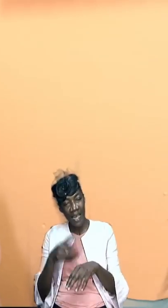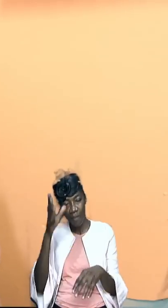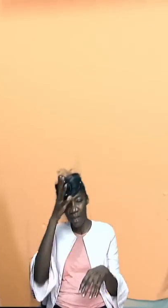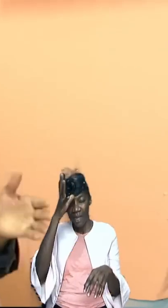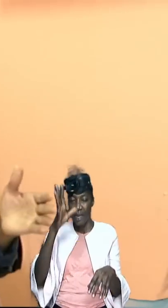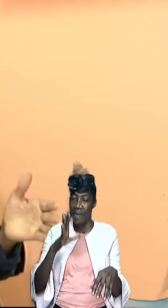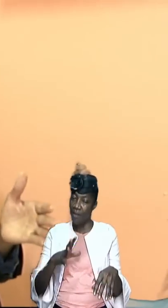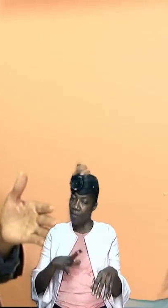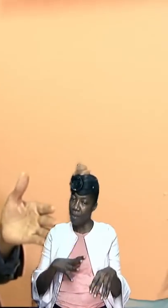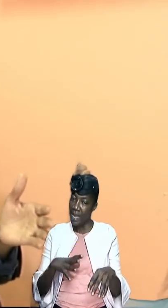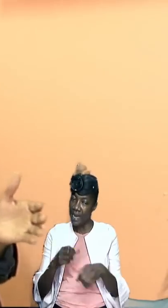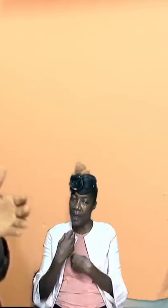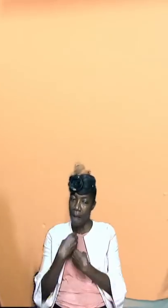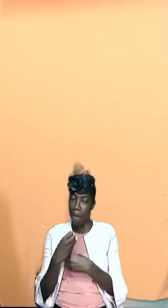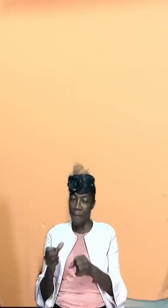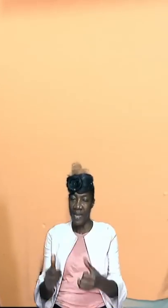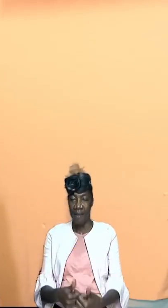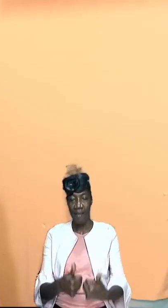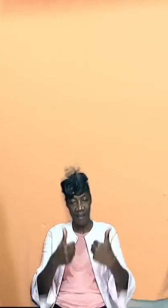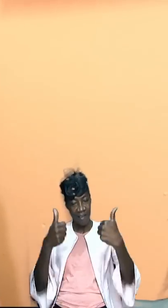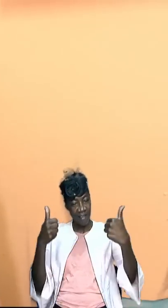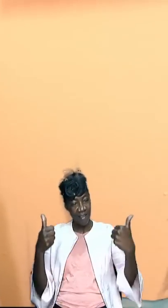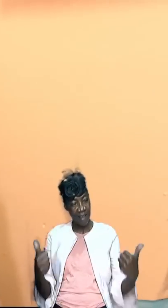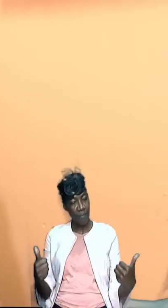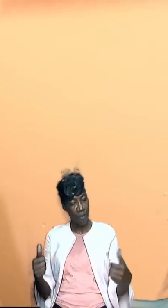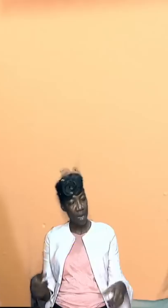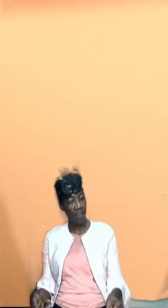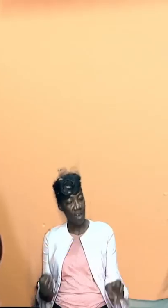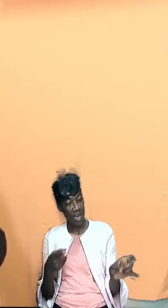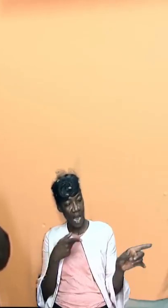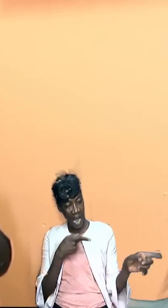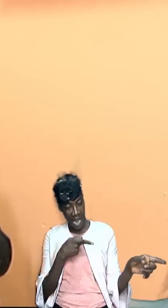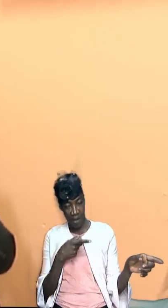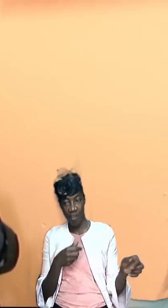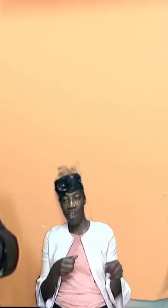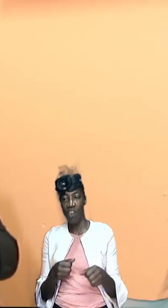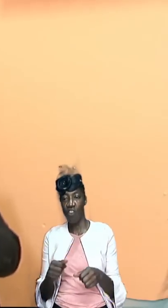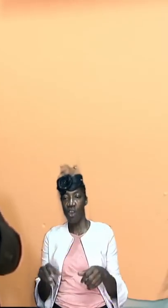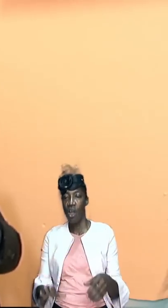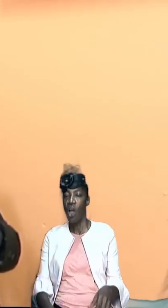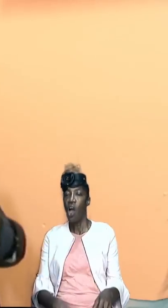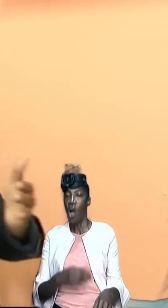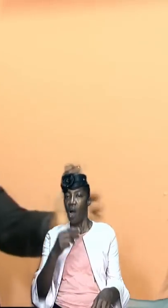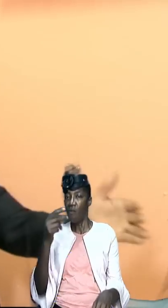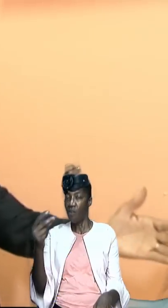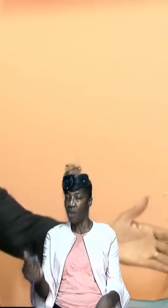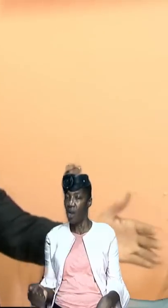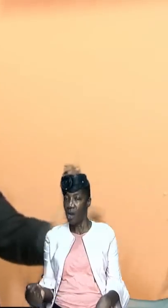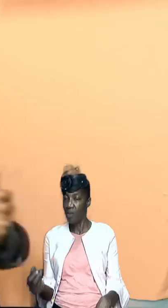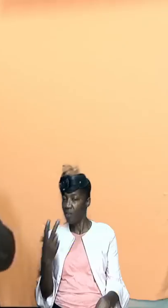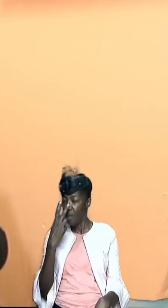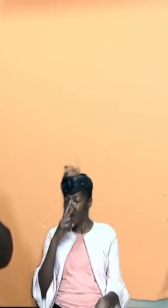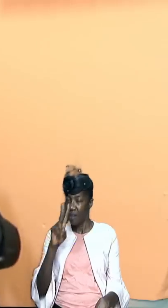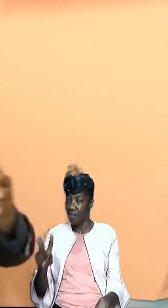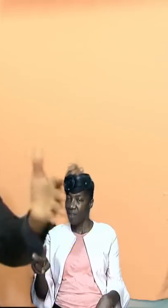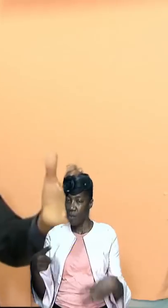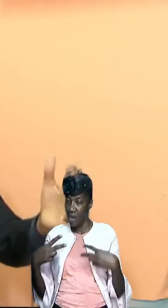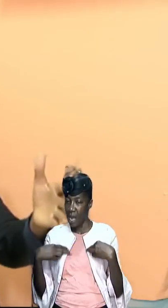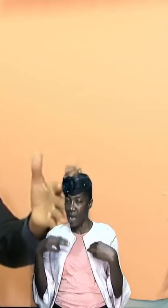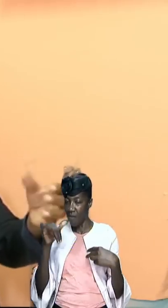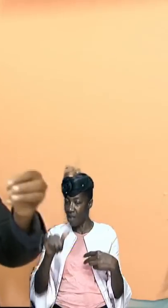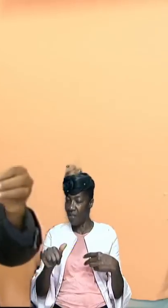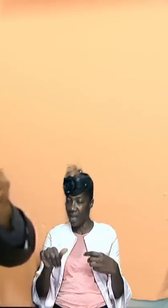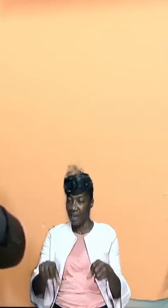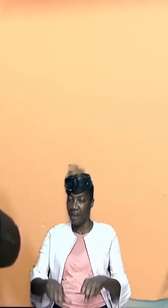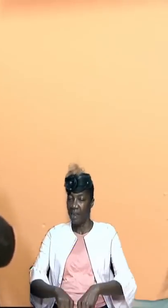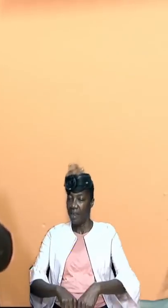the separation and the isolation of dogs, and then you start to see, when you have that kind of separation and